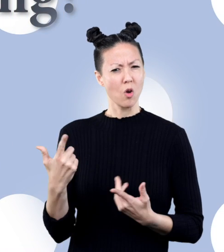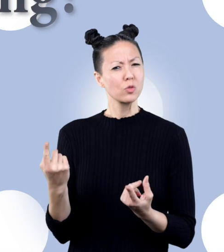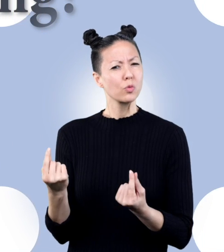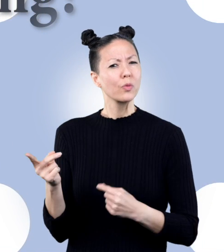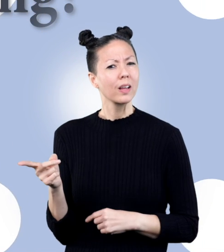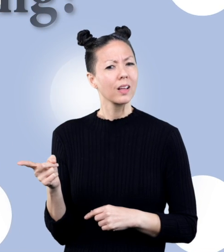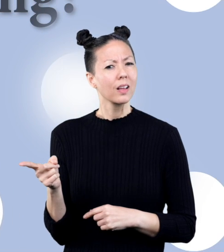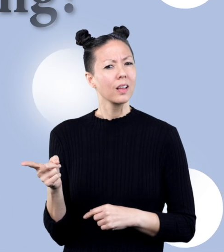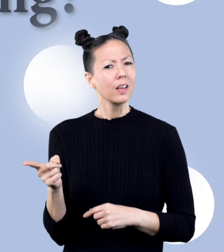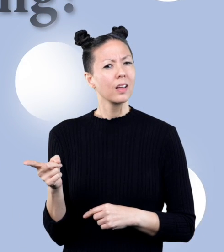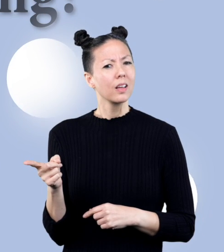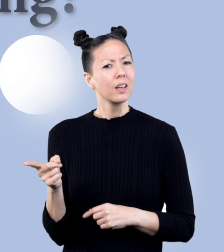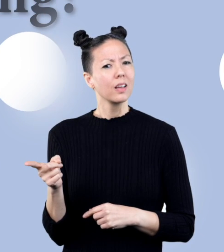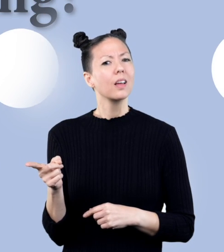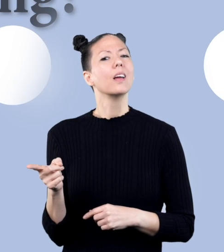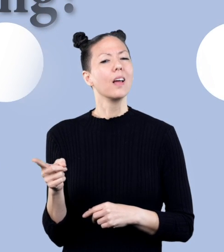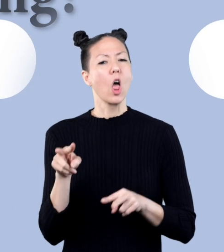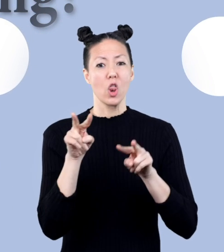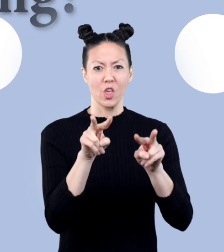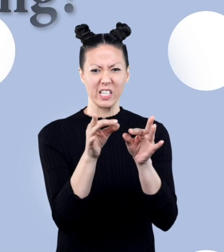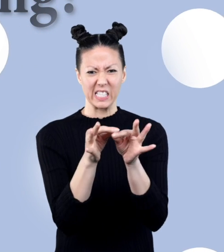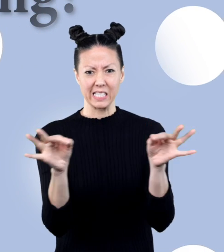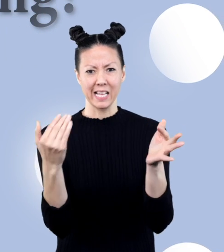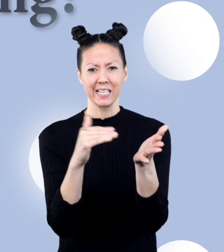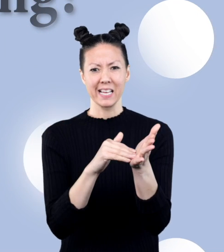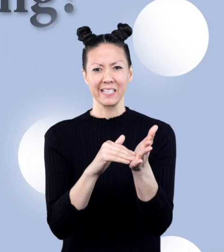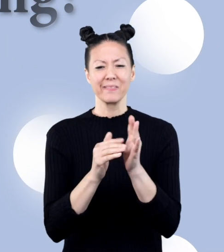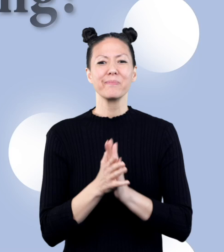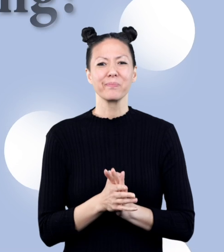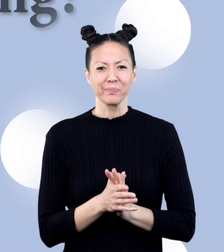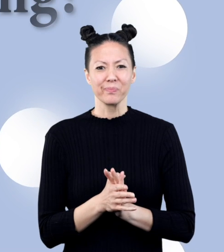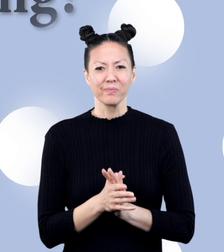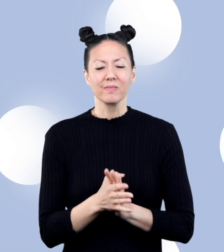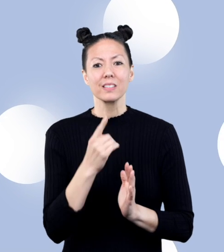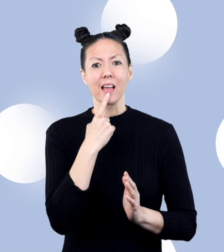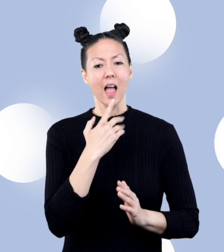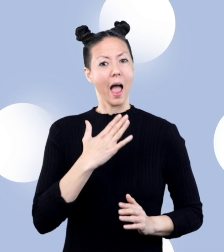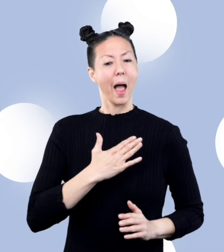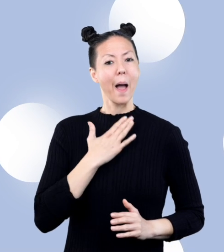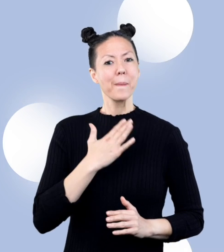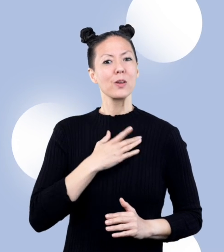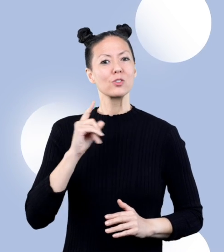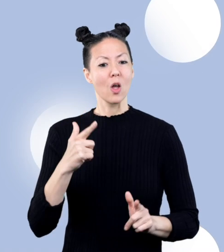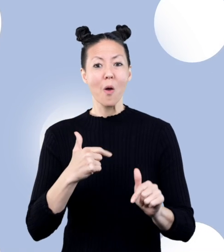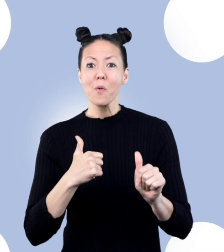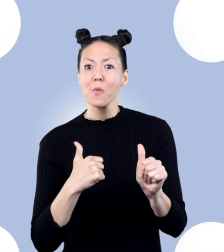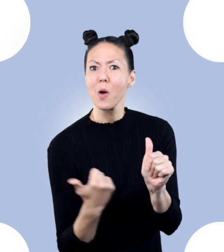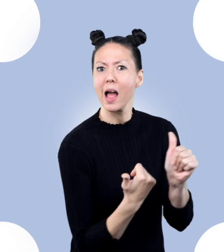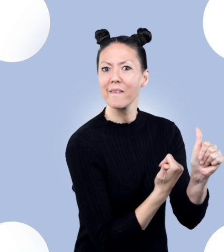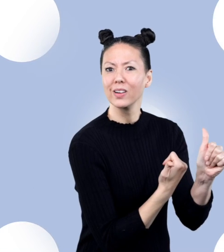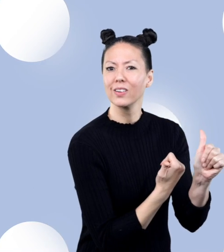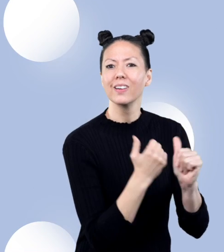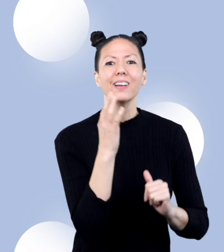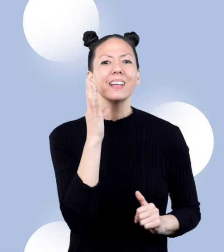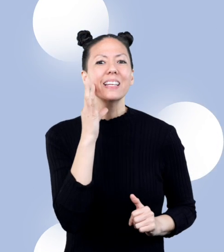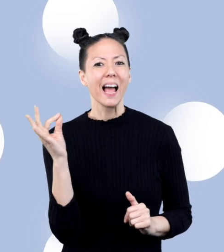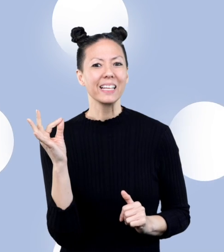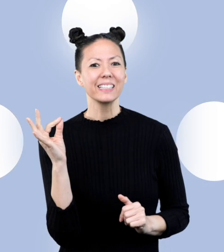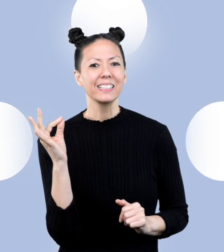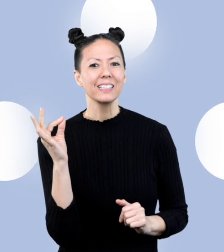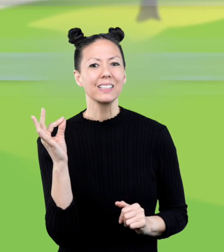the dog doing? Let's look back at the sentence. It says the happy dog ran after the